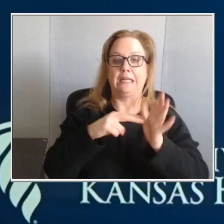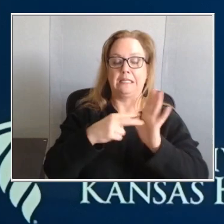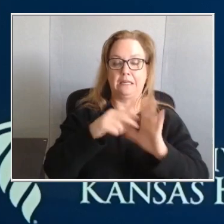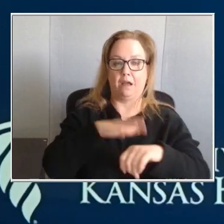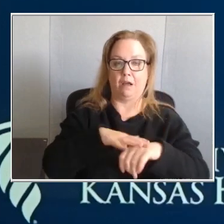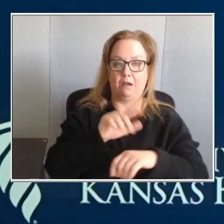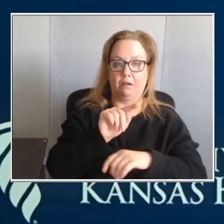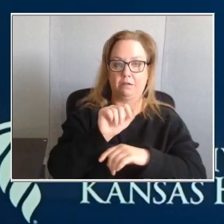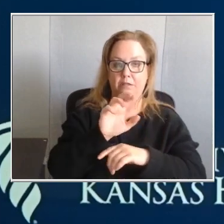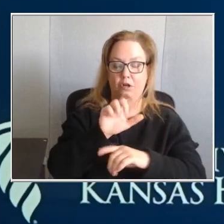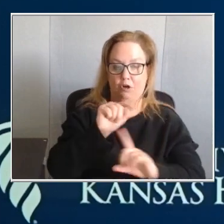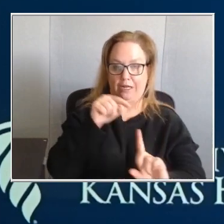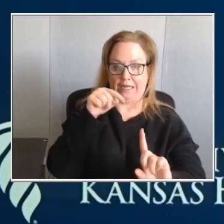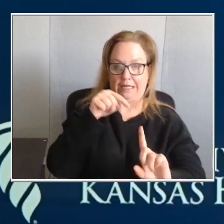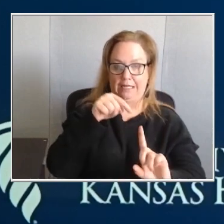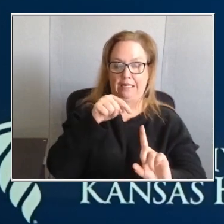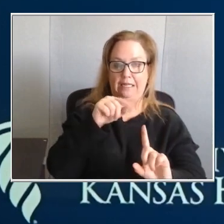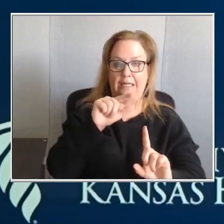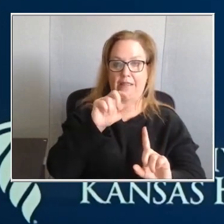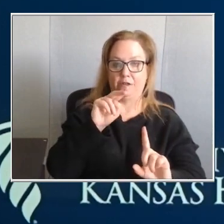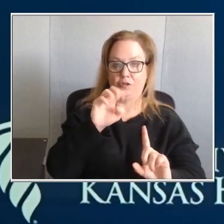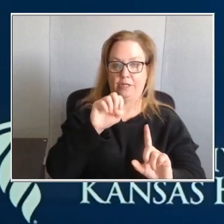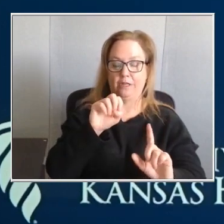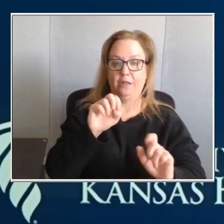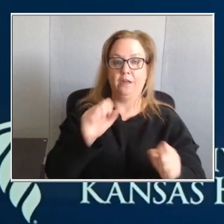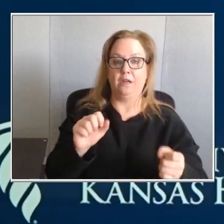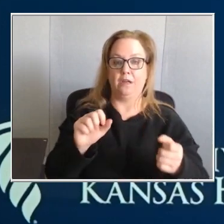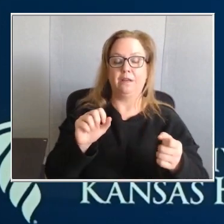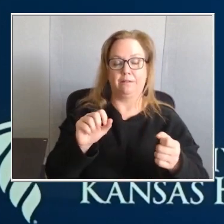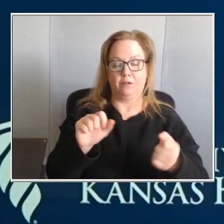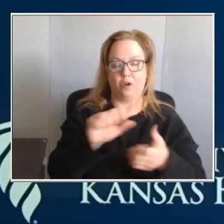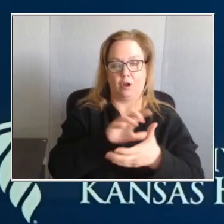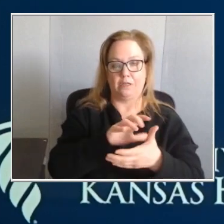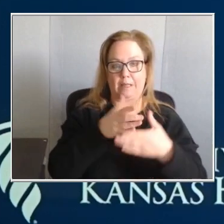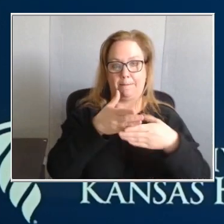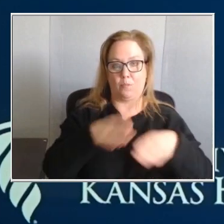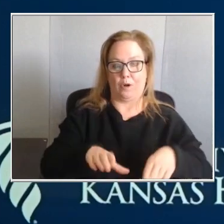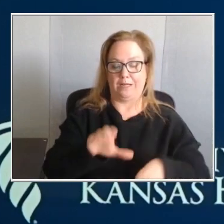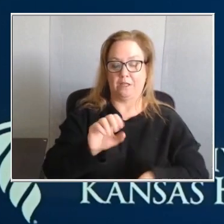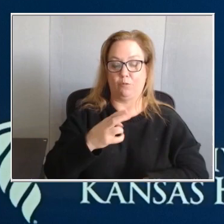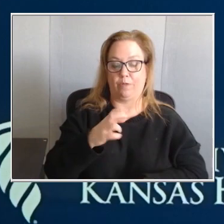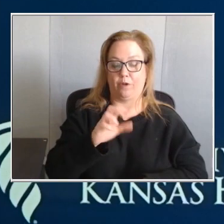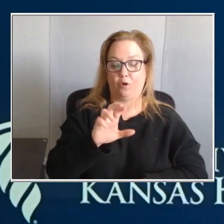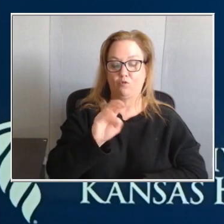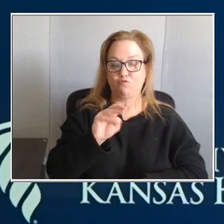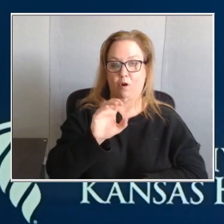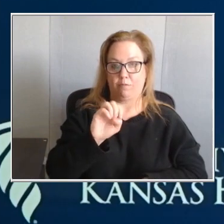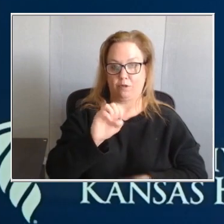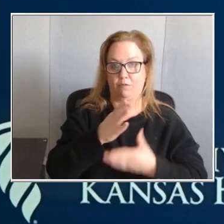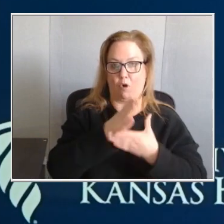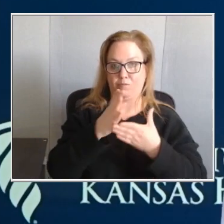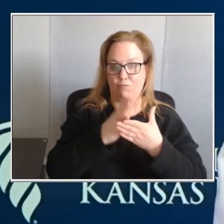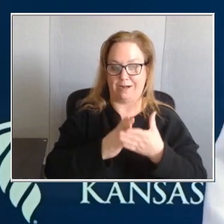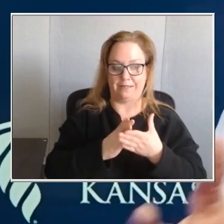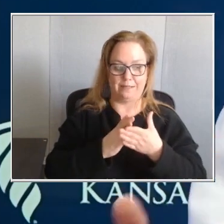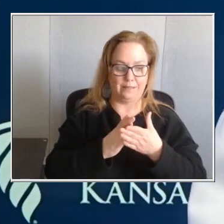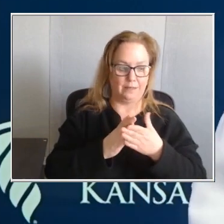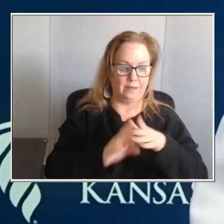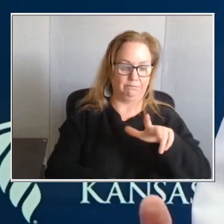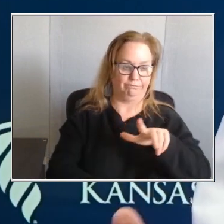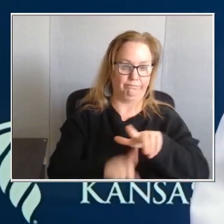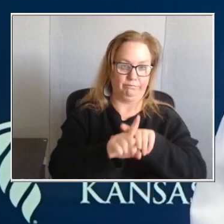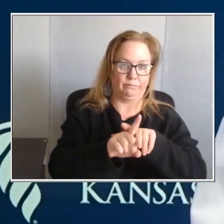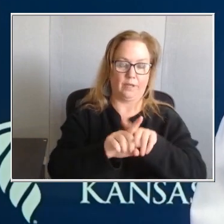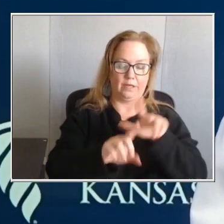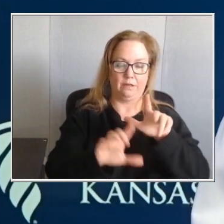off of the target in the genes and cause chromosomal breaks. Those chromosomal breaks have the potential to give rise, for example, to a